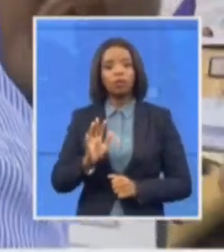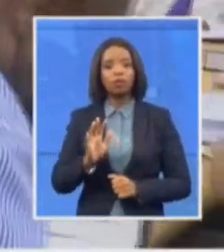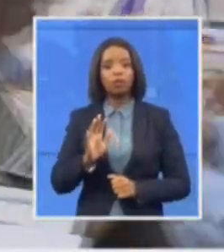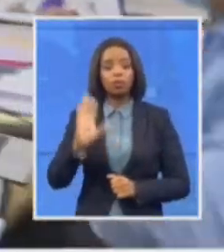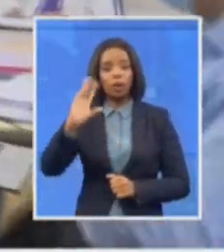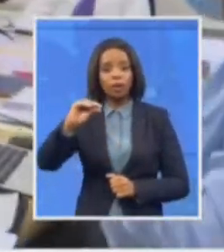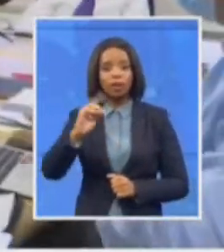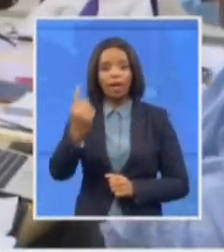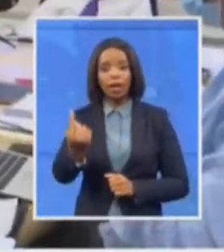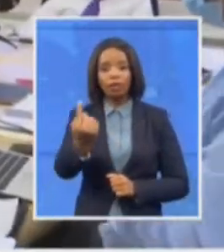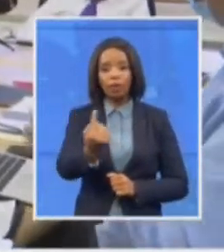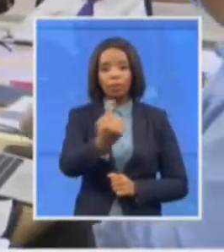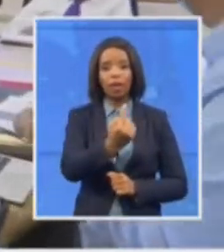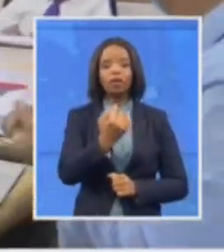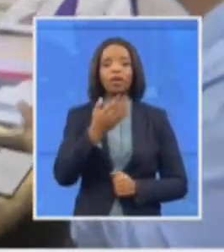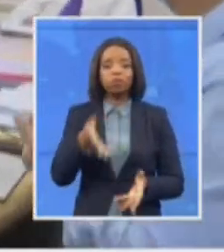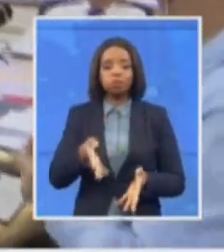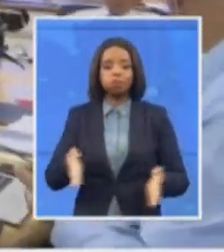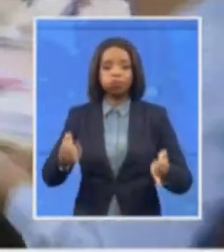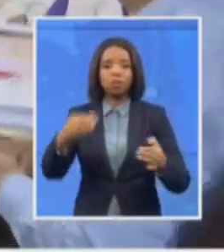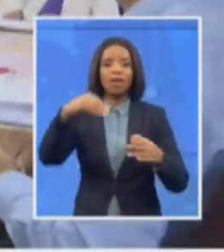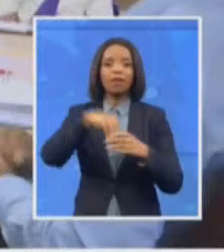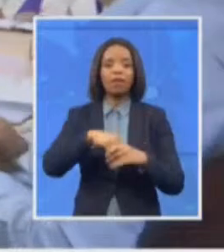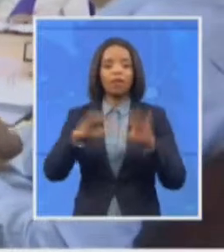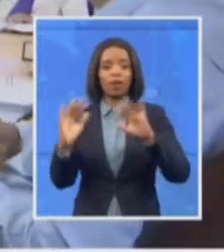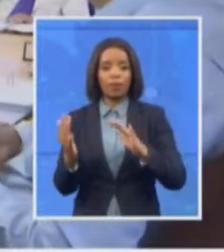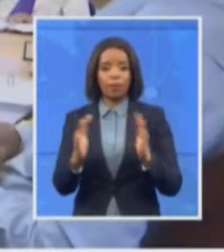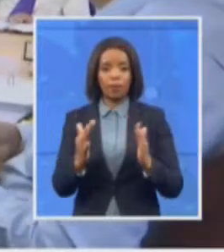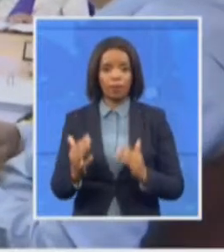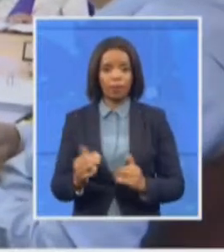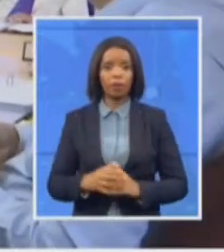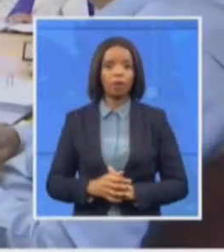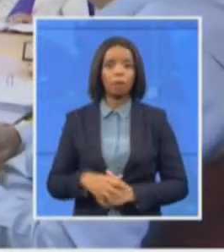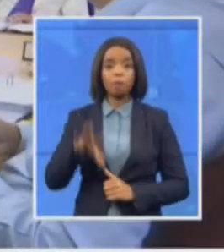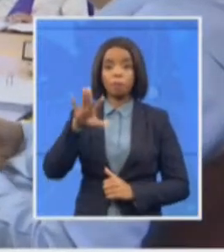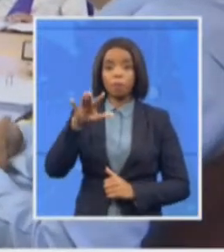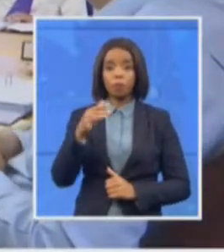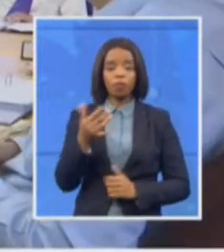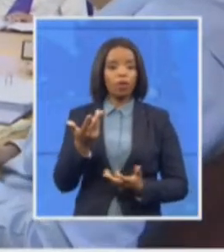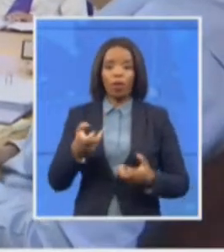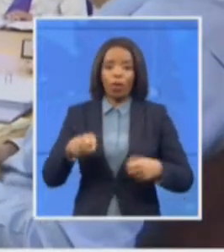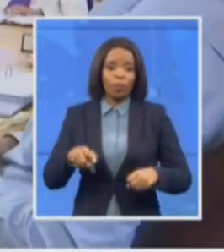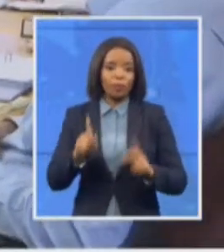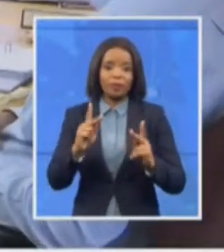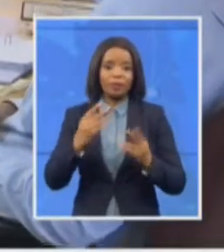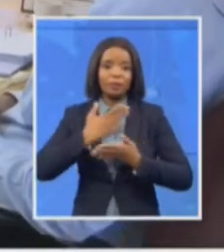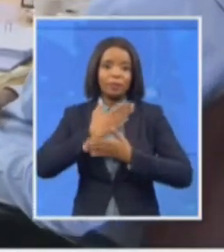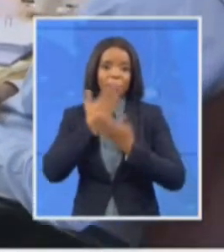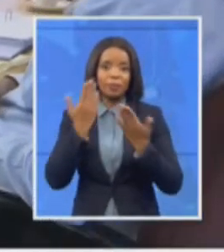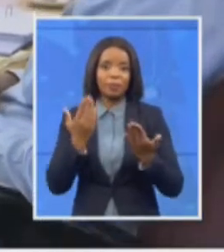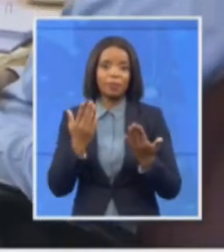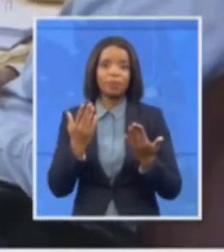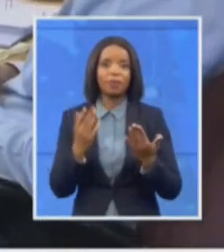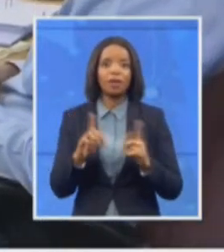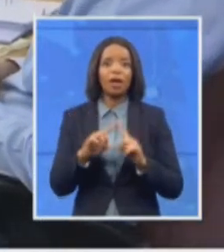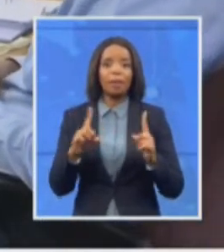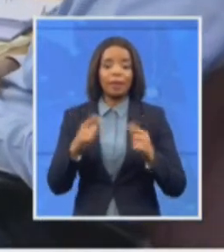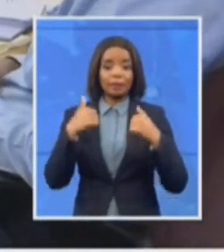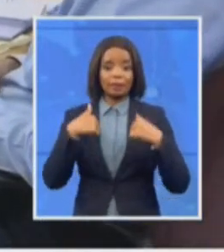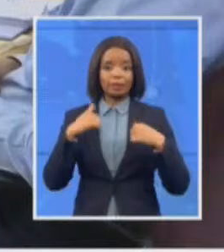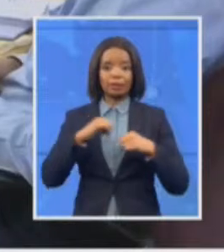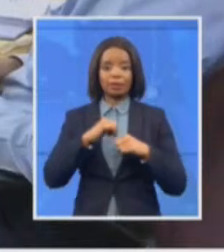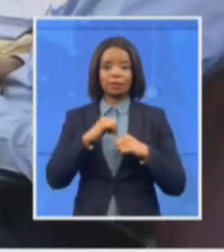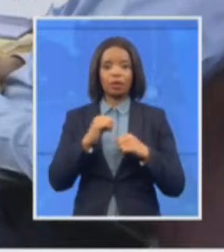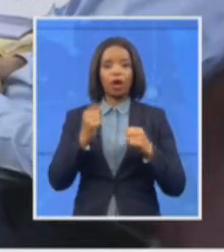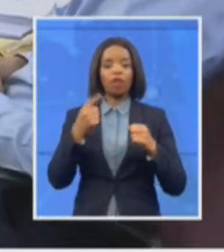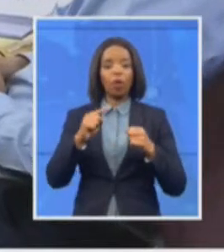Well, I'm afraid we didn't have much of an opportunity, but I'm not even sure of the scope. But invariably, matters